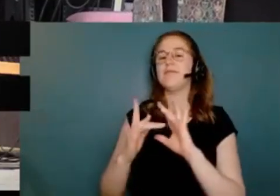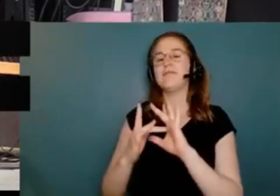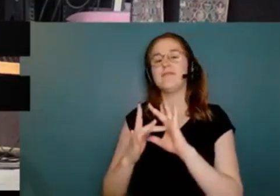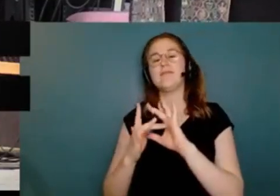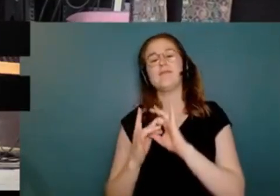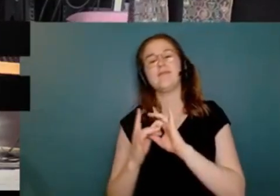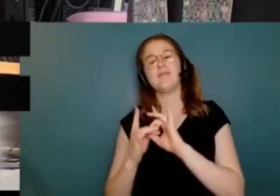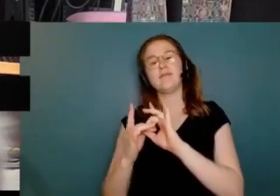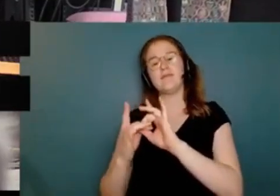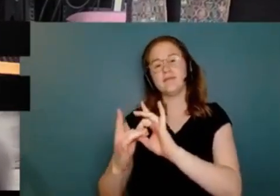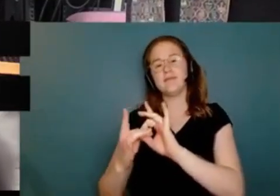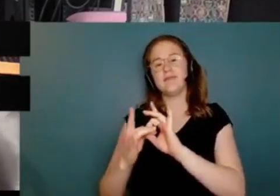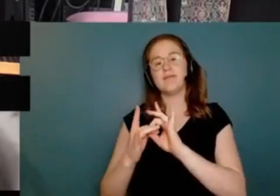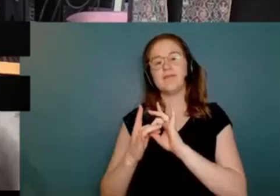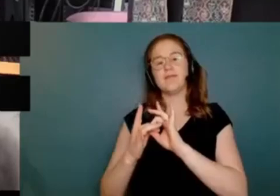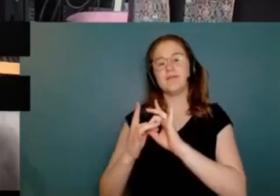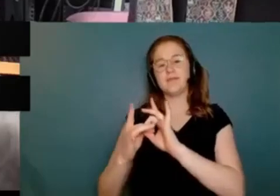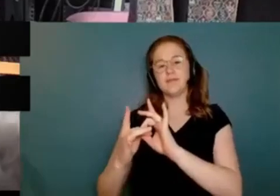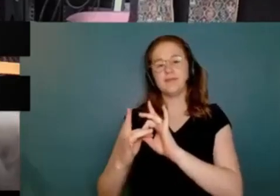to see